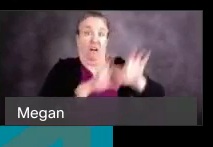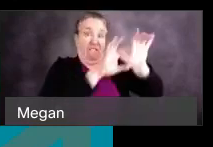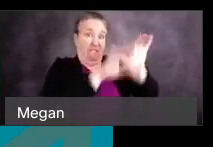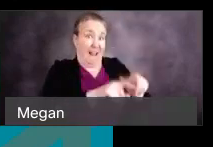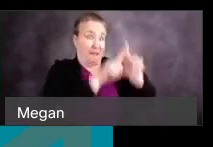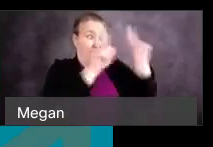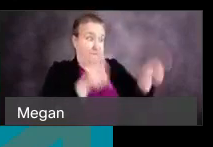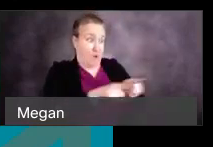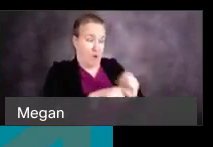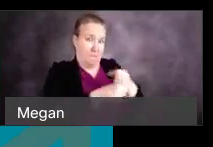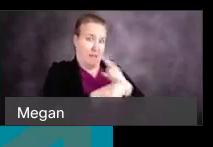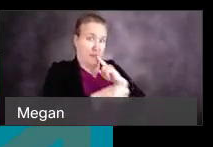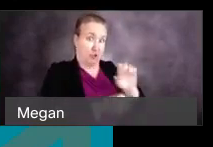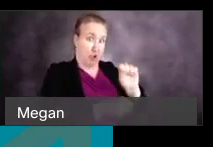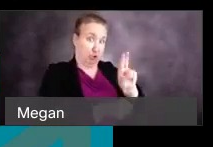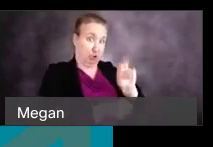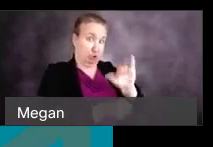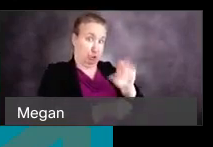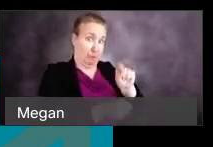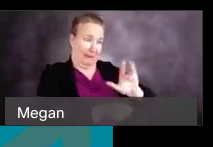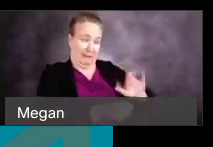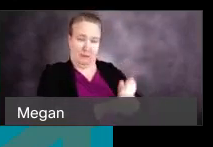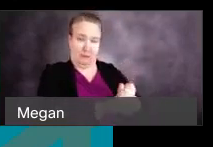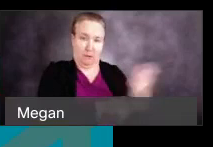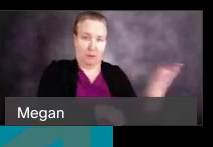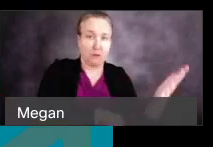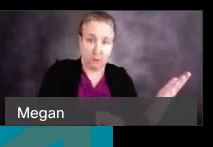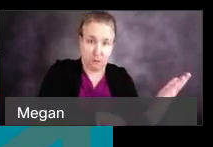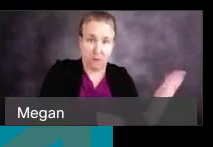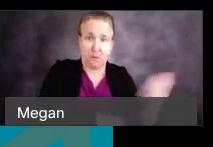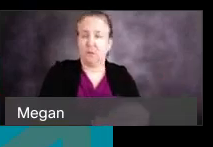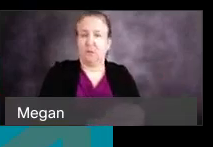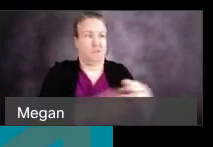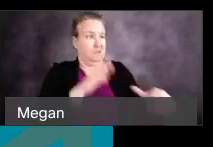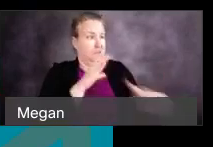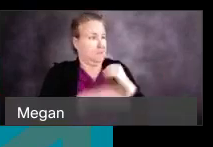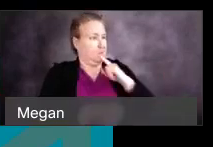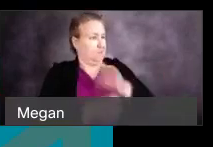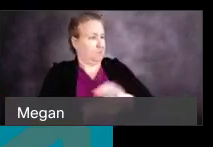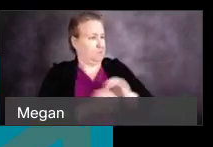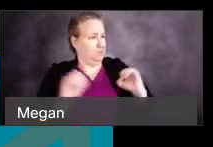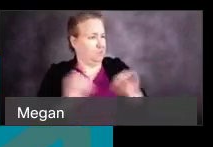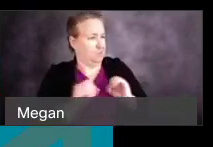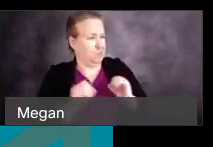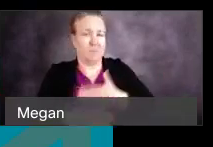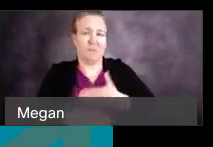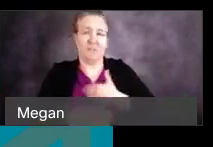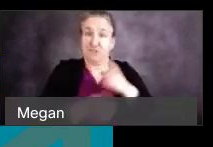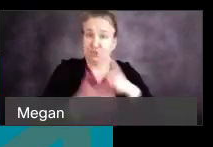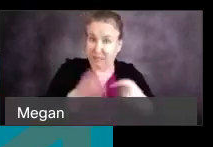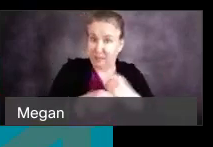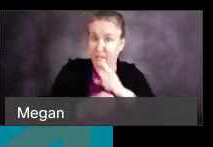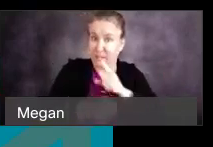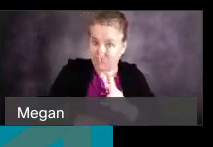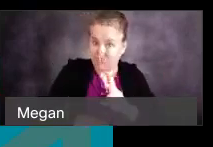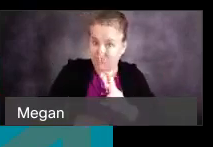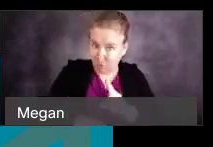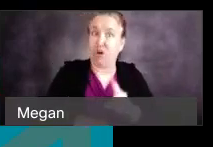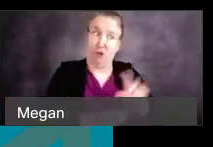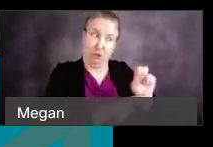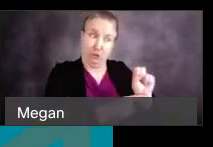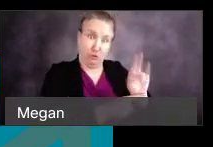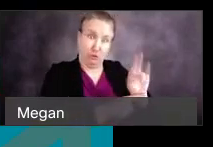form. If you still not received that confirmation, please check to make sure that you hit that